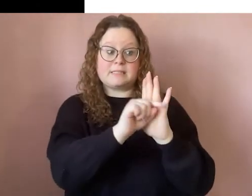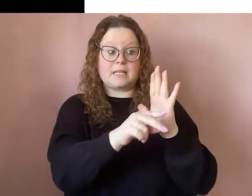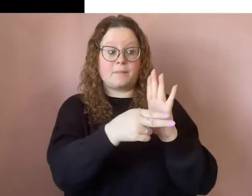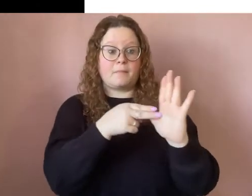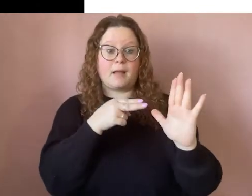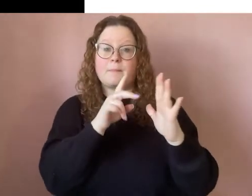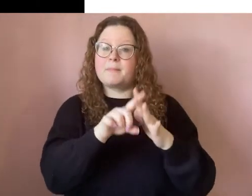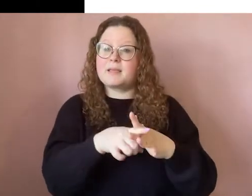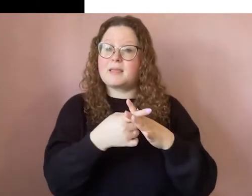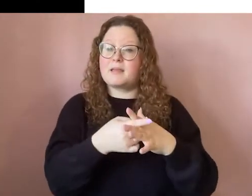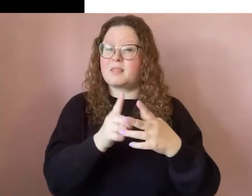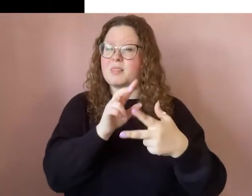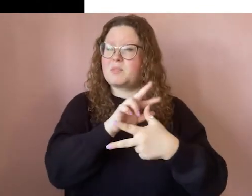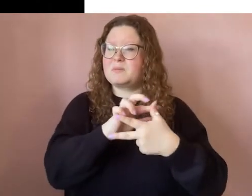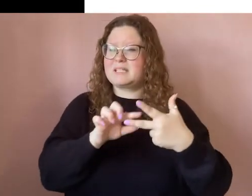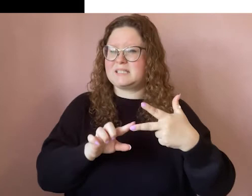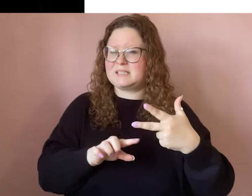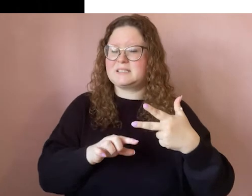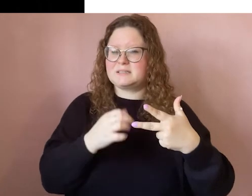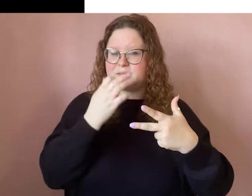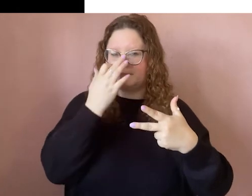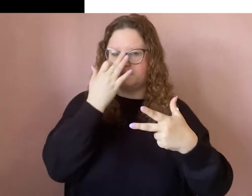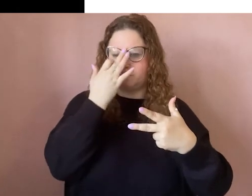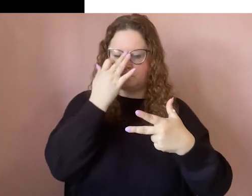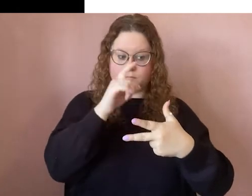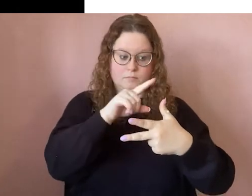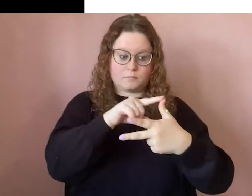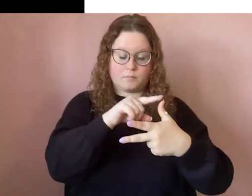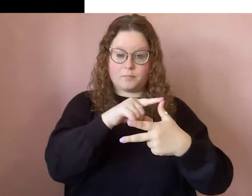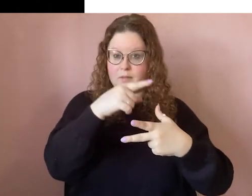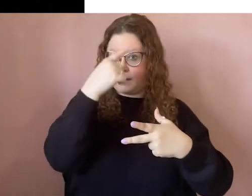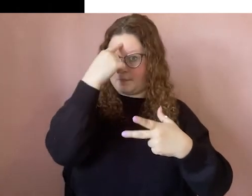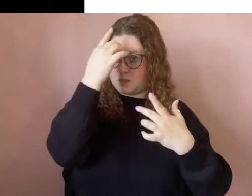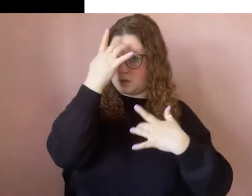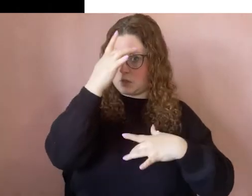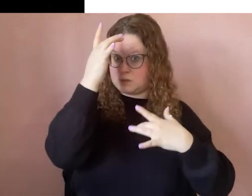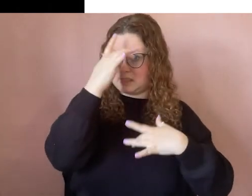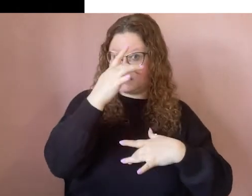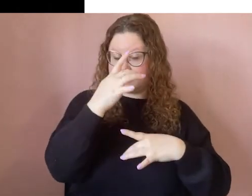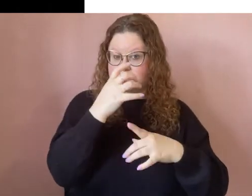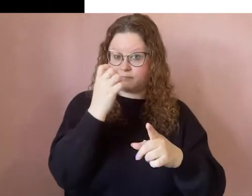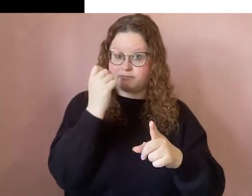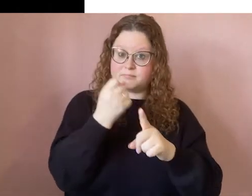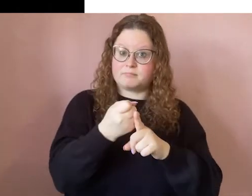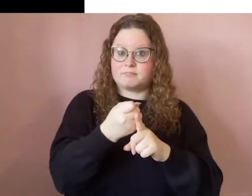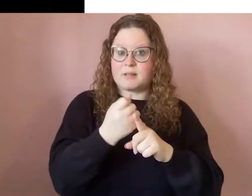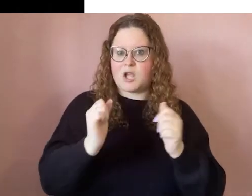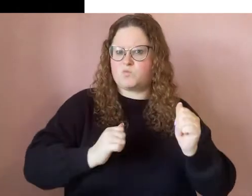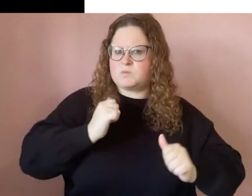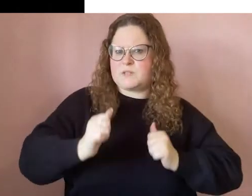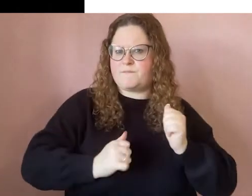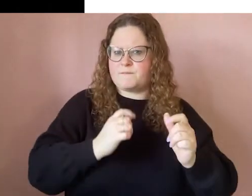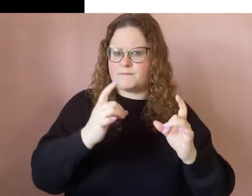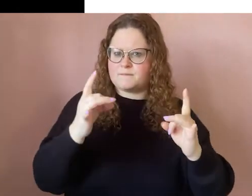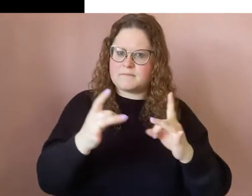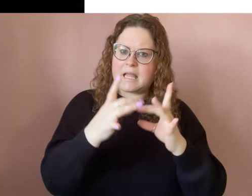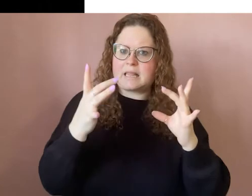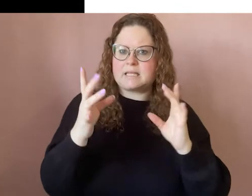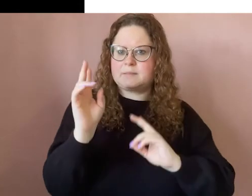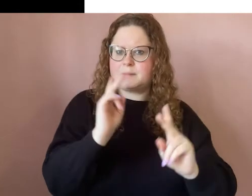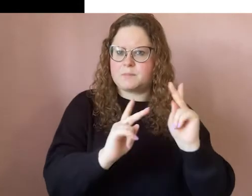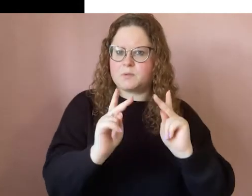mental illness, I think, is hopelessly stigmatized. I don't think there's anything coming back from that. I would prefer to be talking